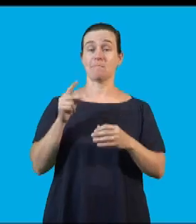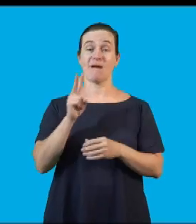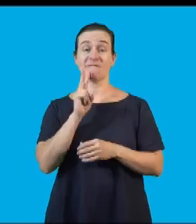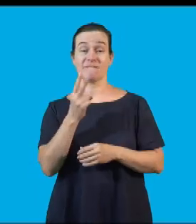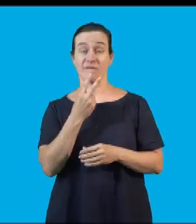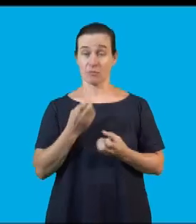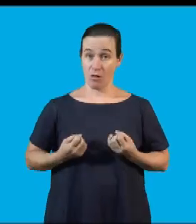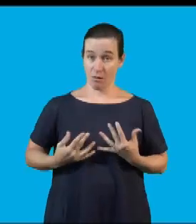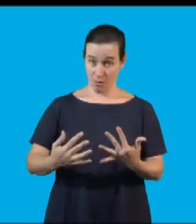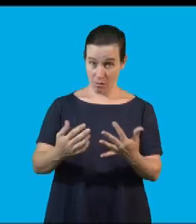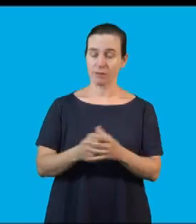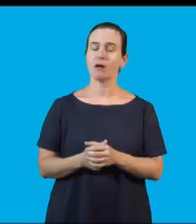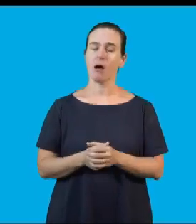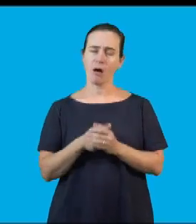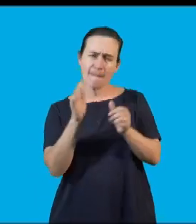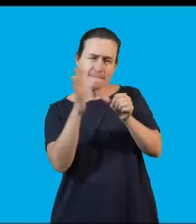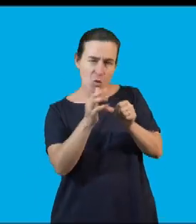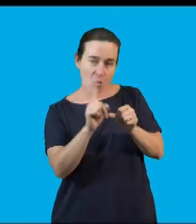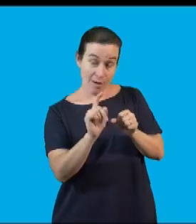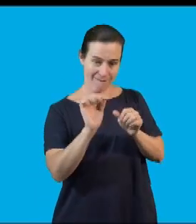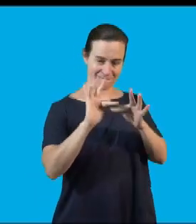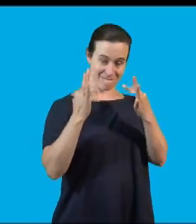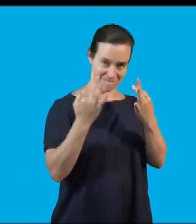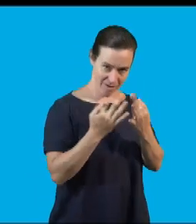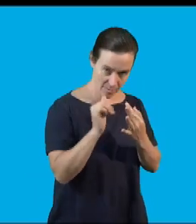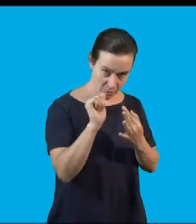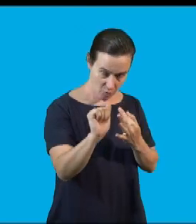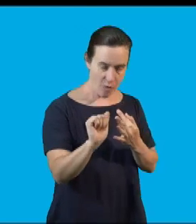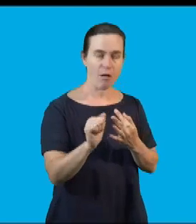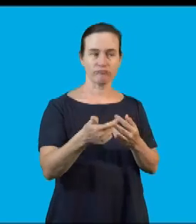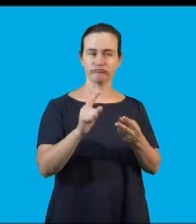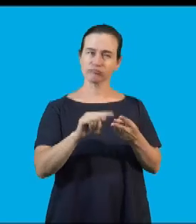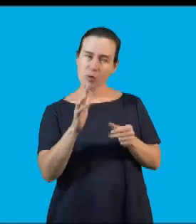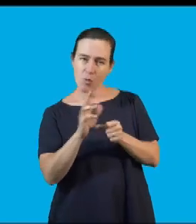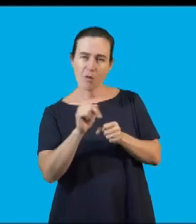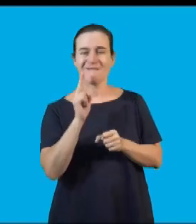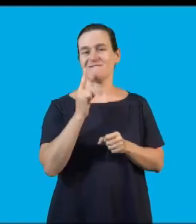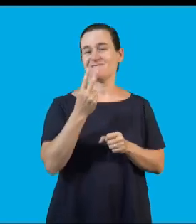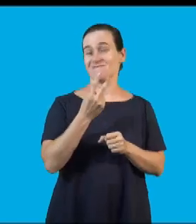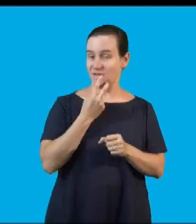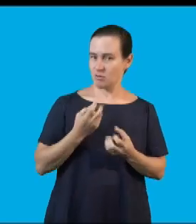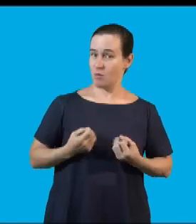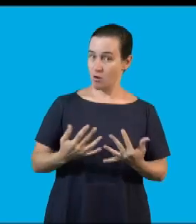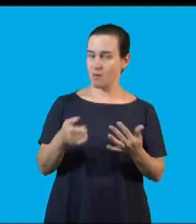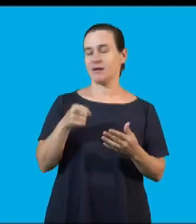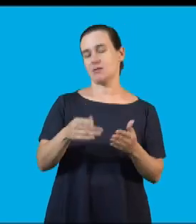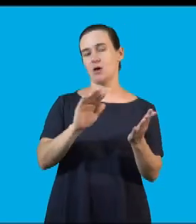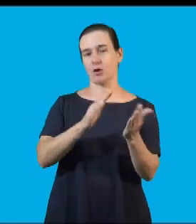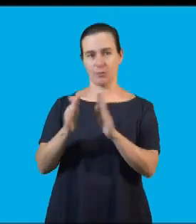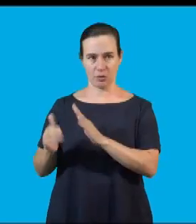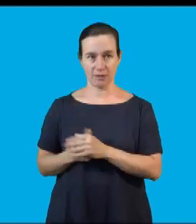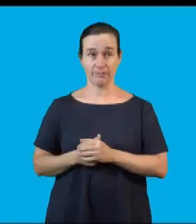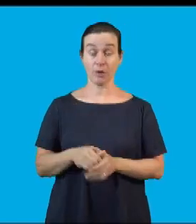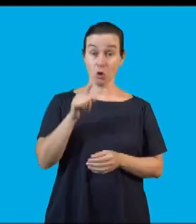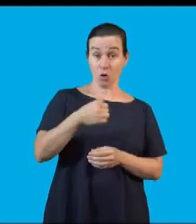garden. Important aspects are your family and vegetable garden in the community. You